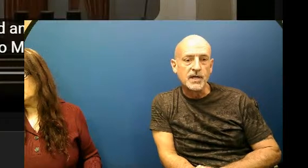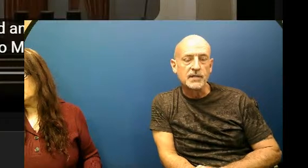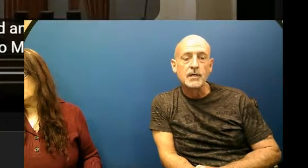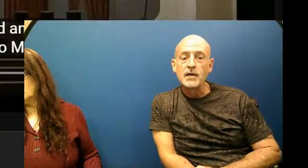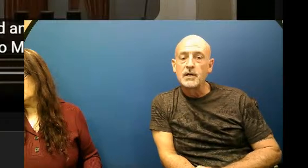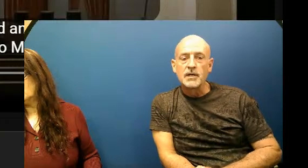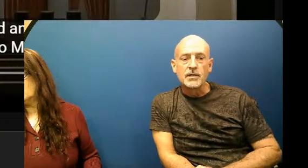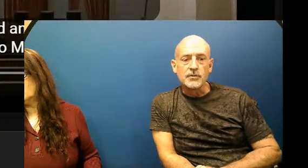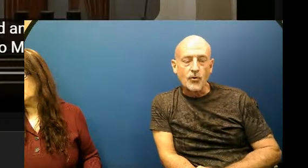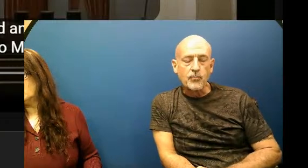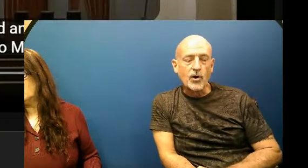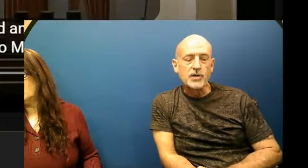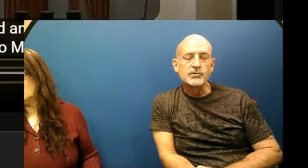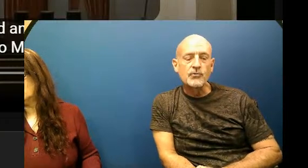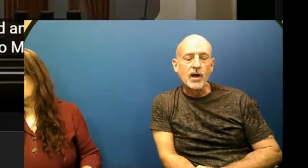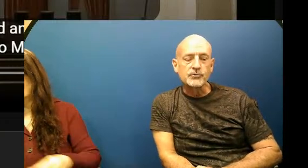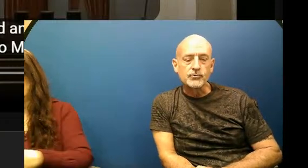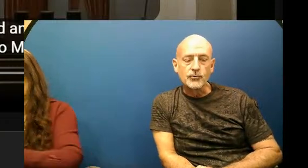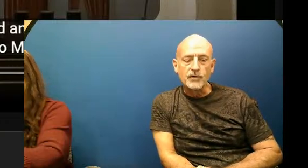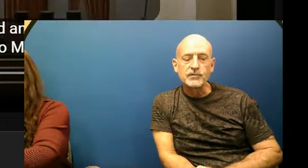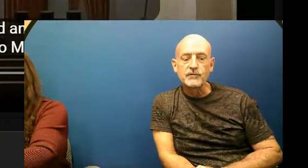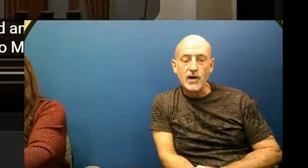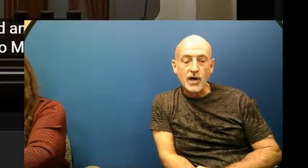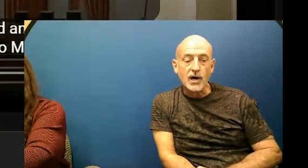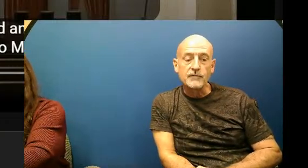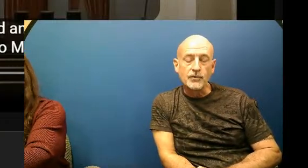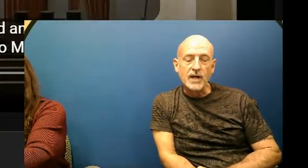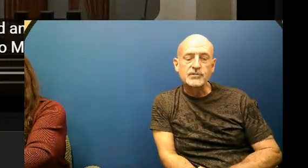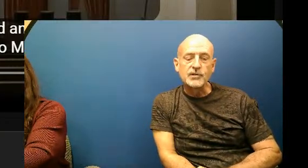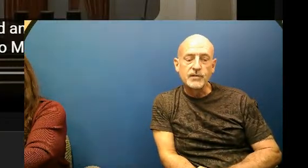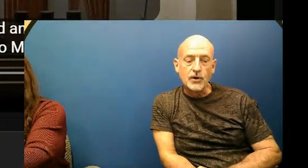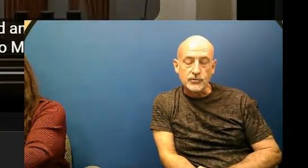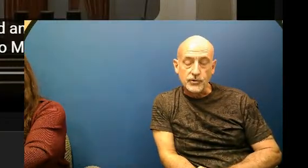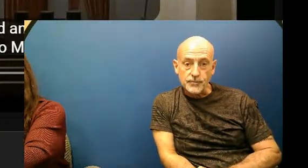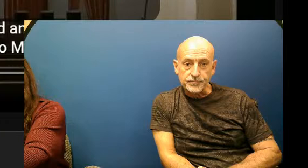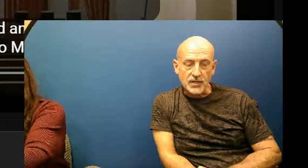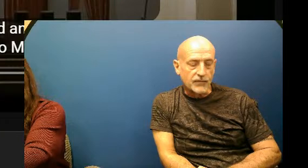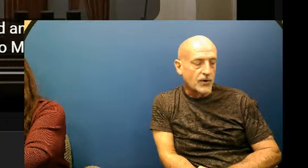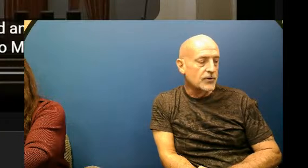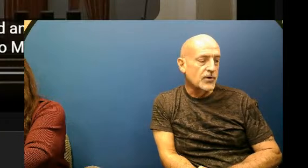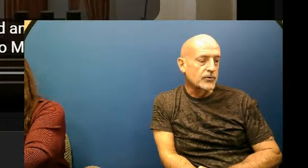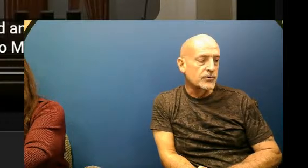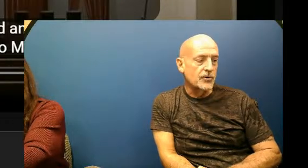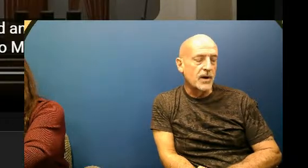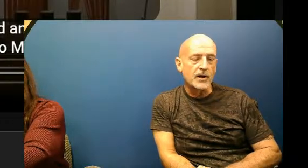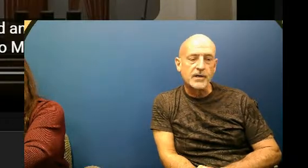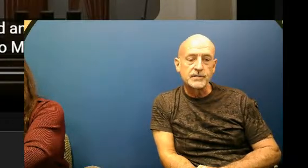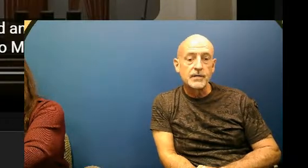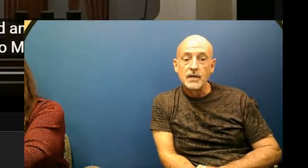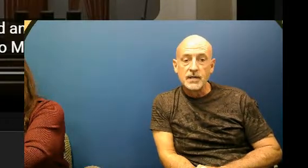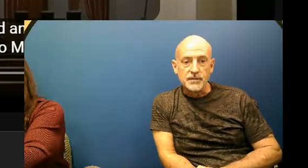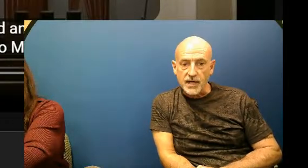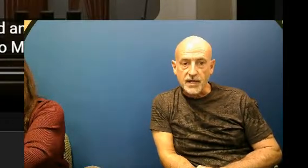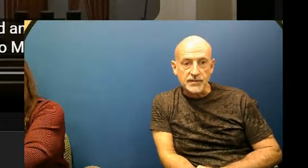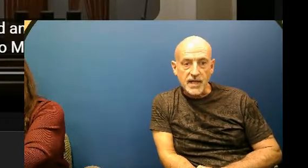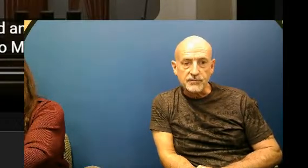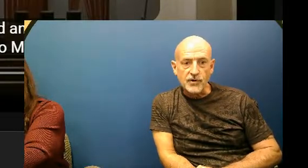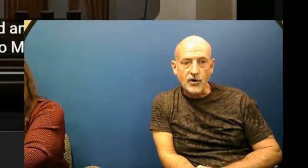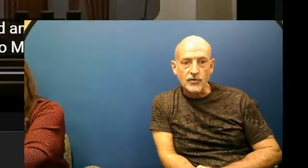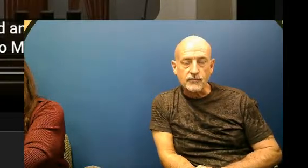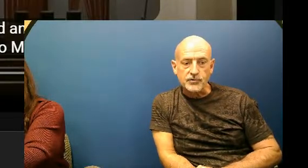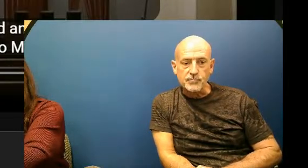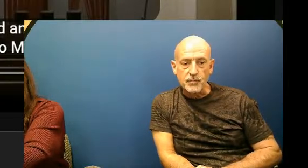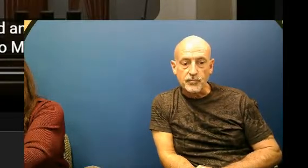So again, the corporation's rights are derivative of the rights of the owners. If all those owners are American, then they